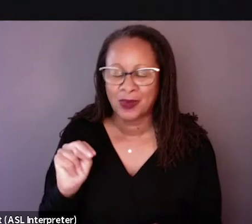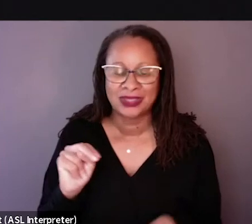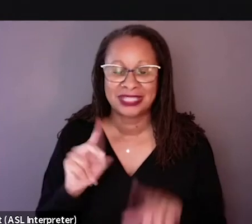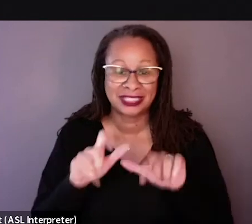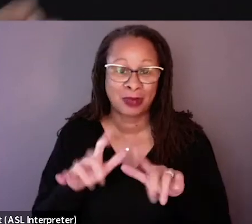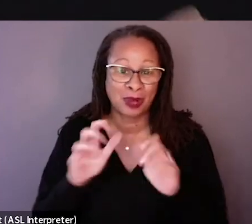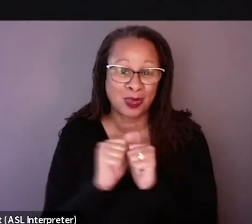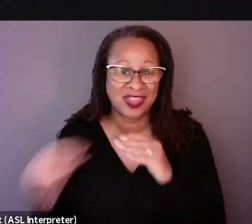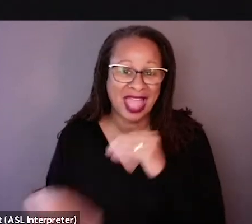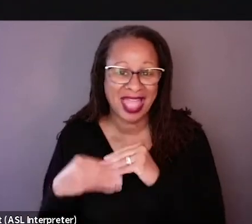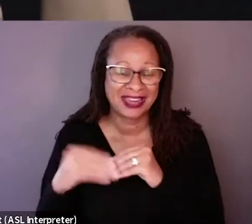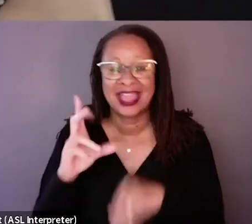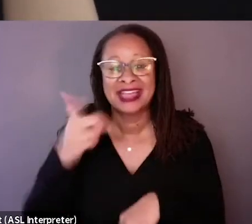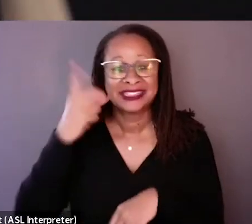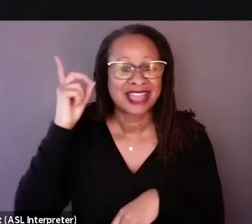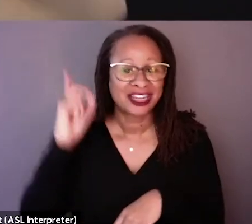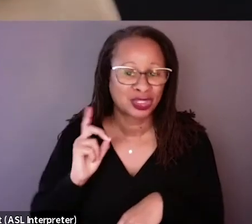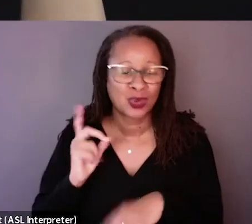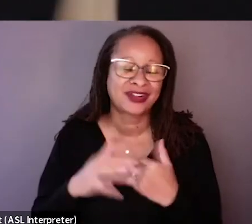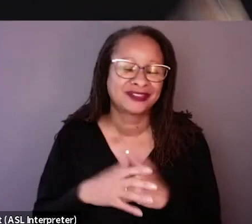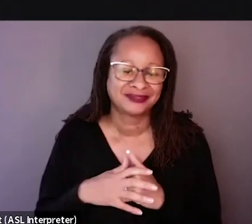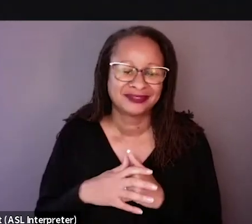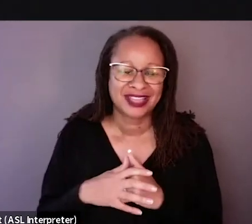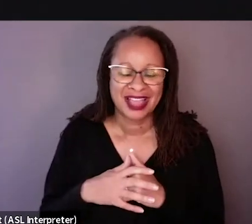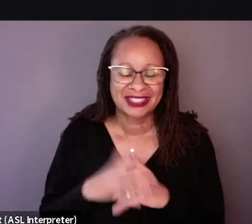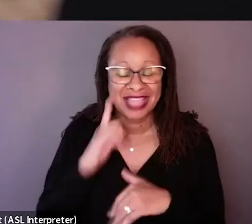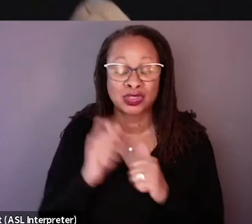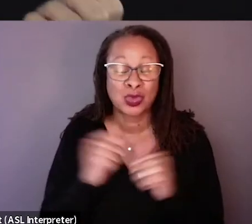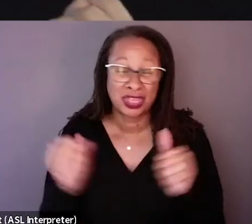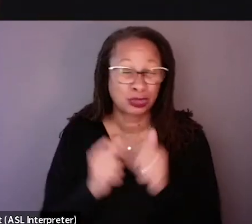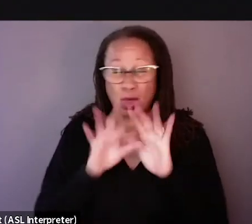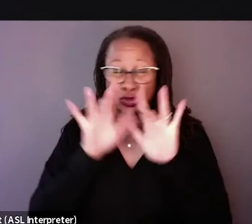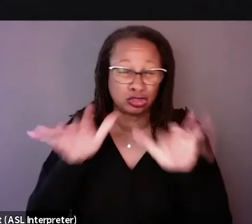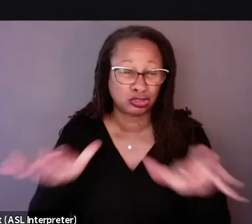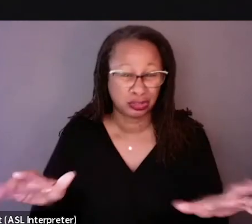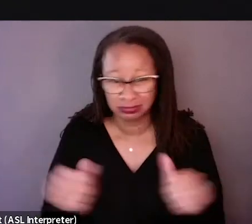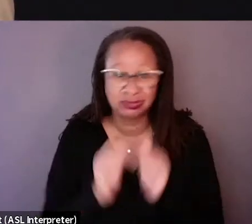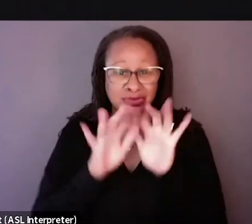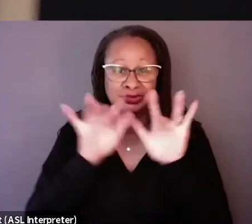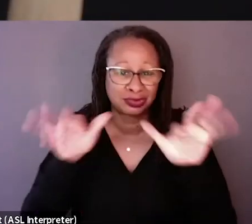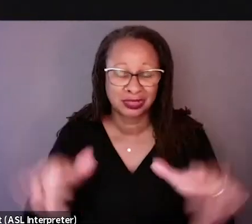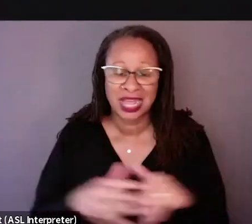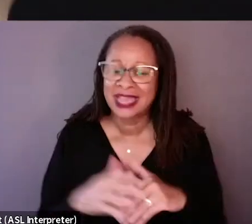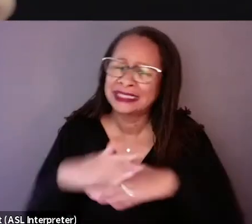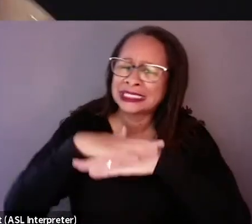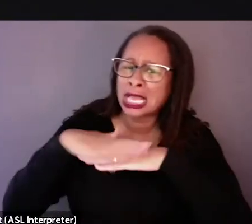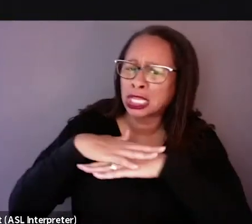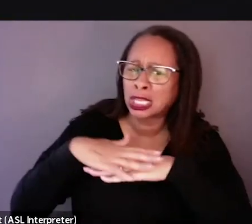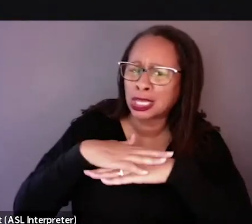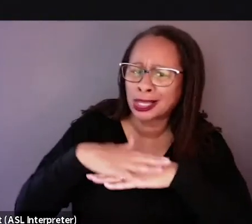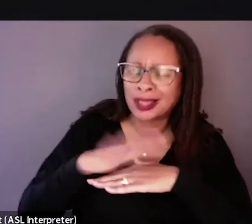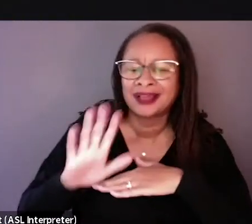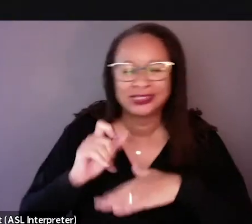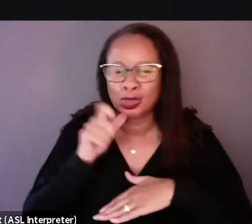actually, in with the eruptions, you know, the explosions. It was very subtle. It's not like you felt like there was a snarling T-Rex